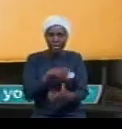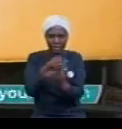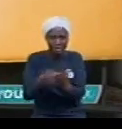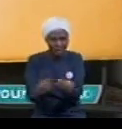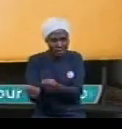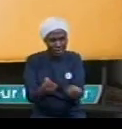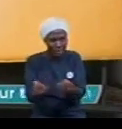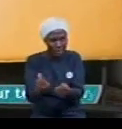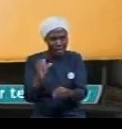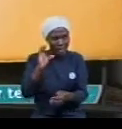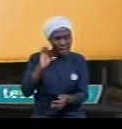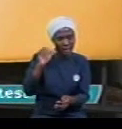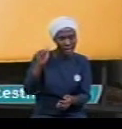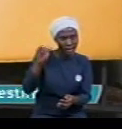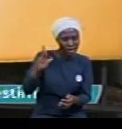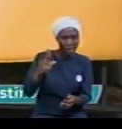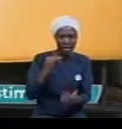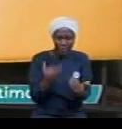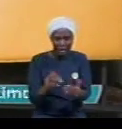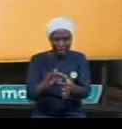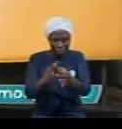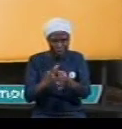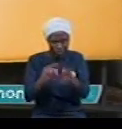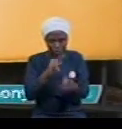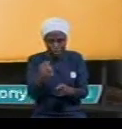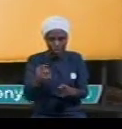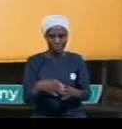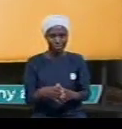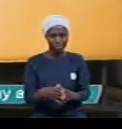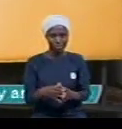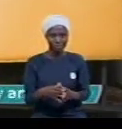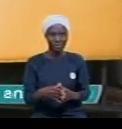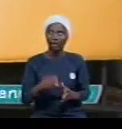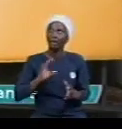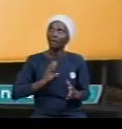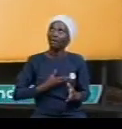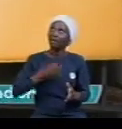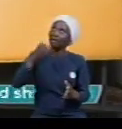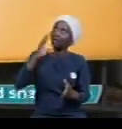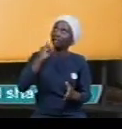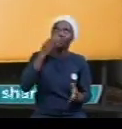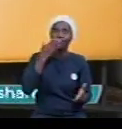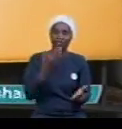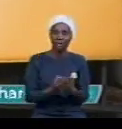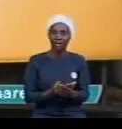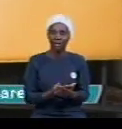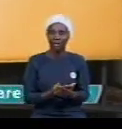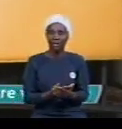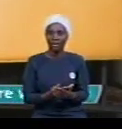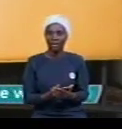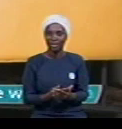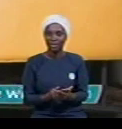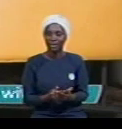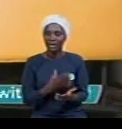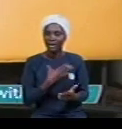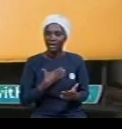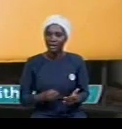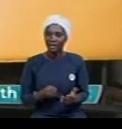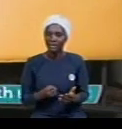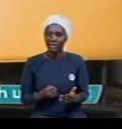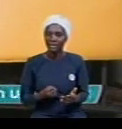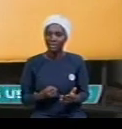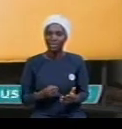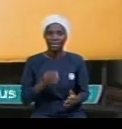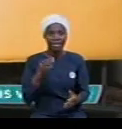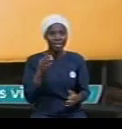to tell you, brethren, our God is real. And there is nobody that serve God that will serve